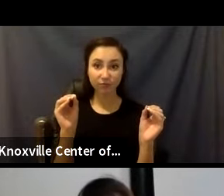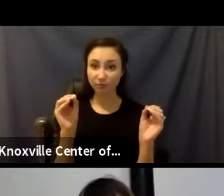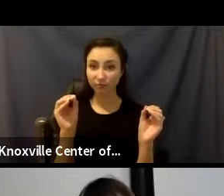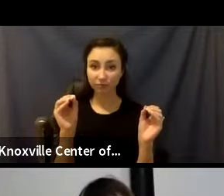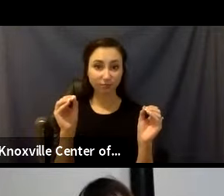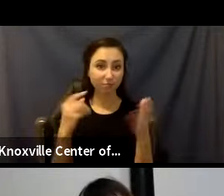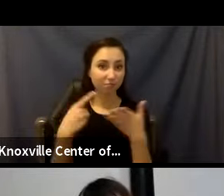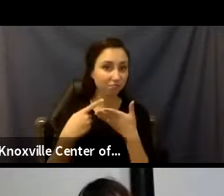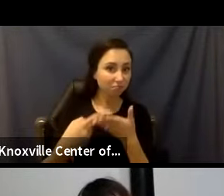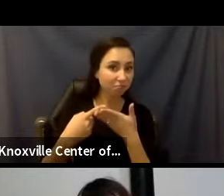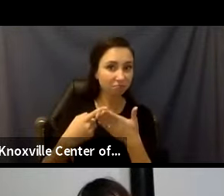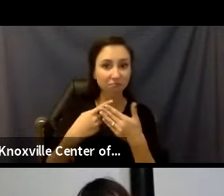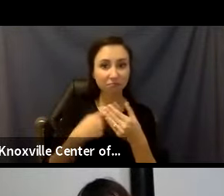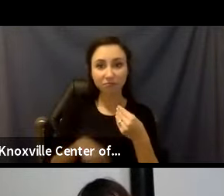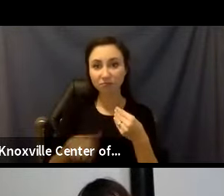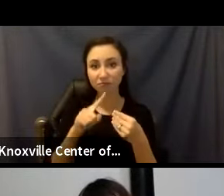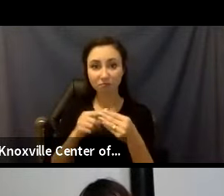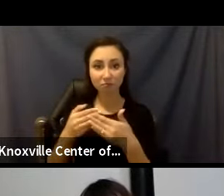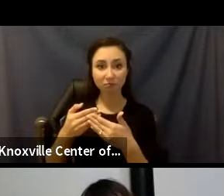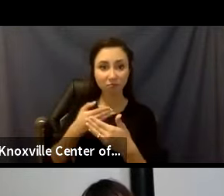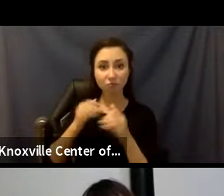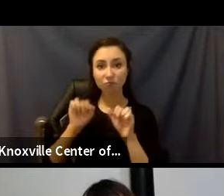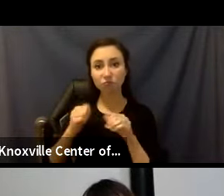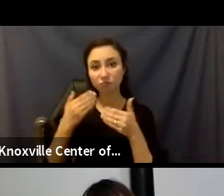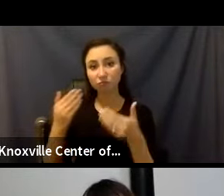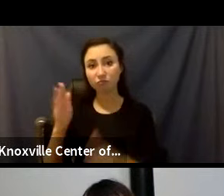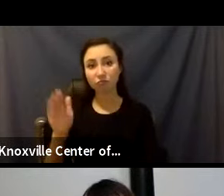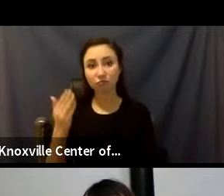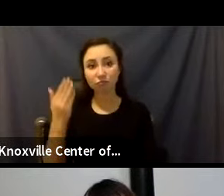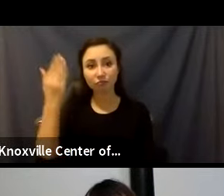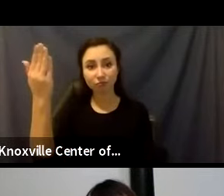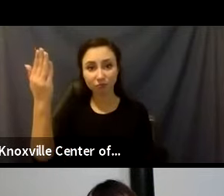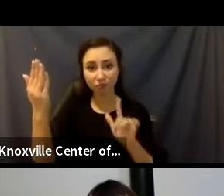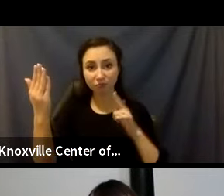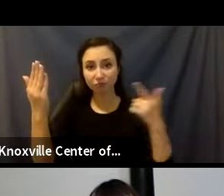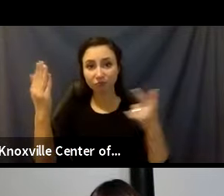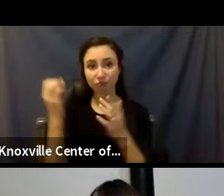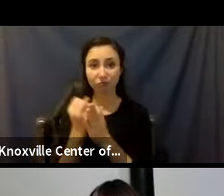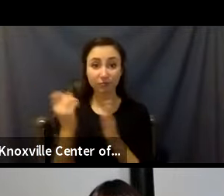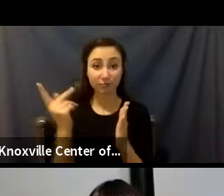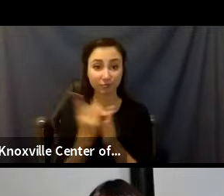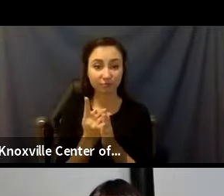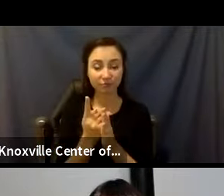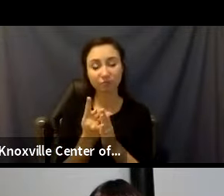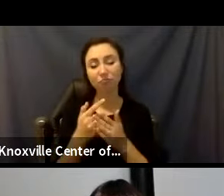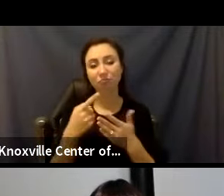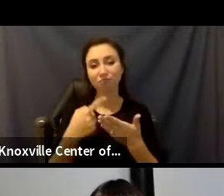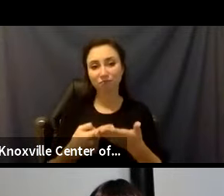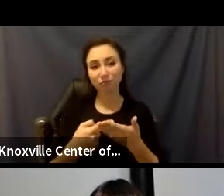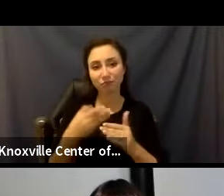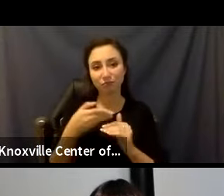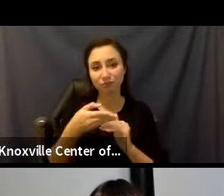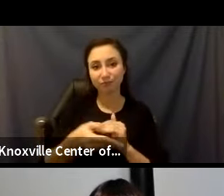outstanding discussion about it, we can go ahead and ask for a motion to approve in a second, and then we can discuss it.